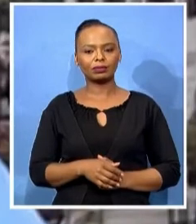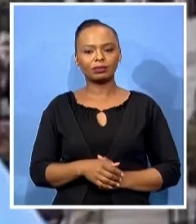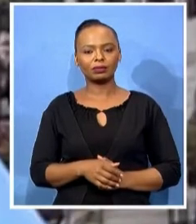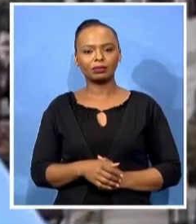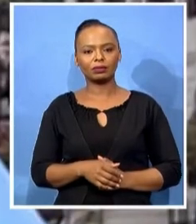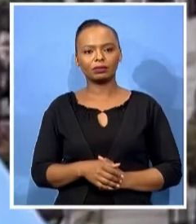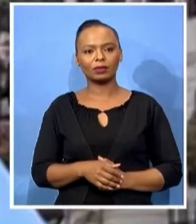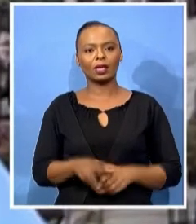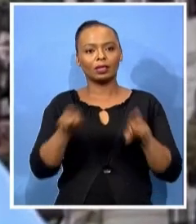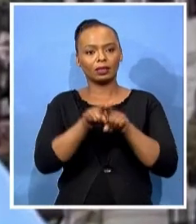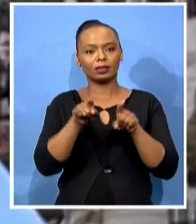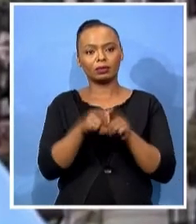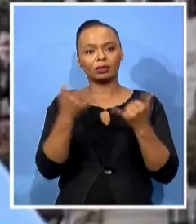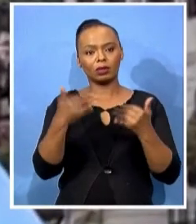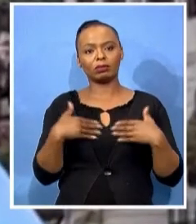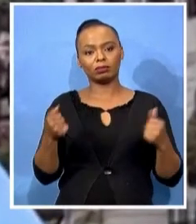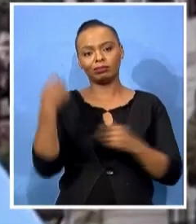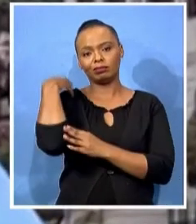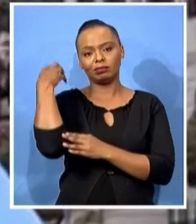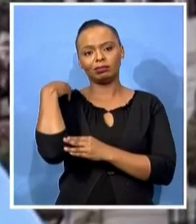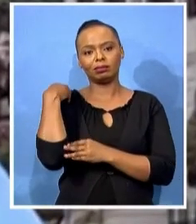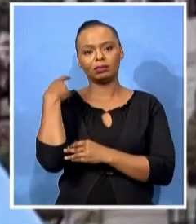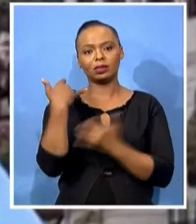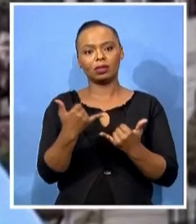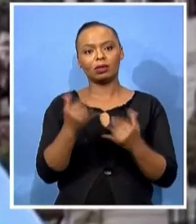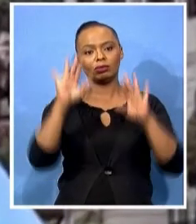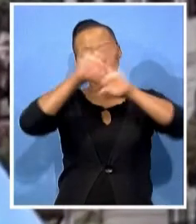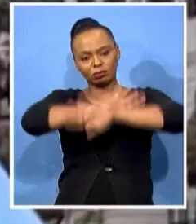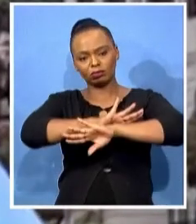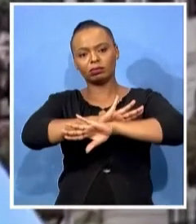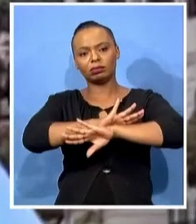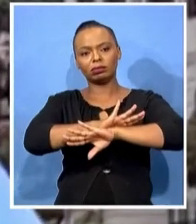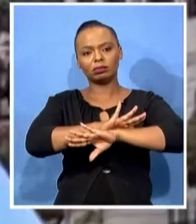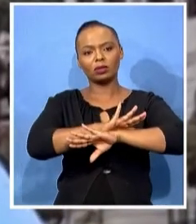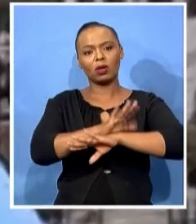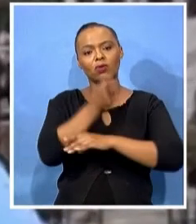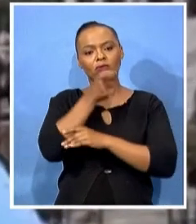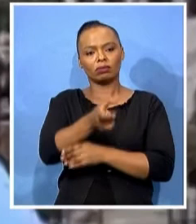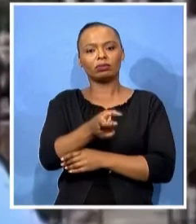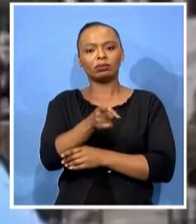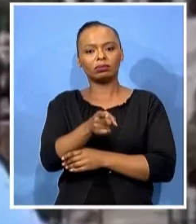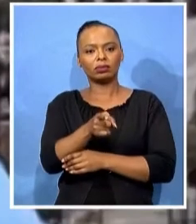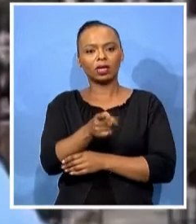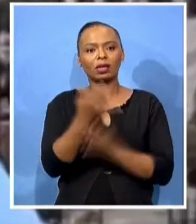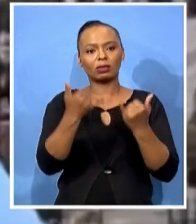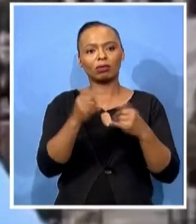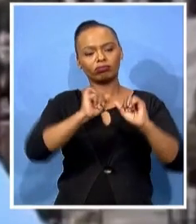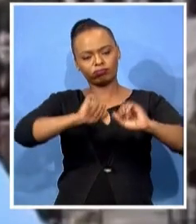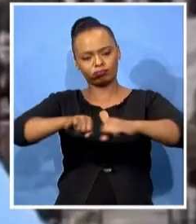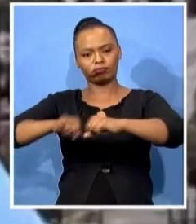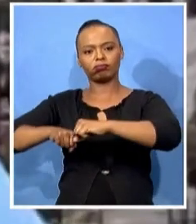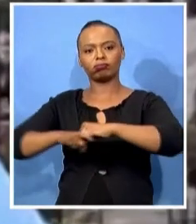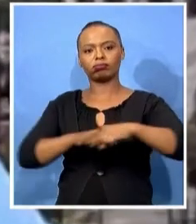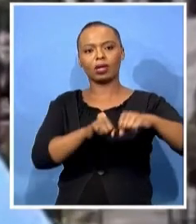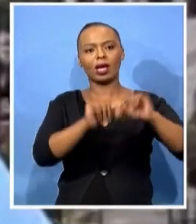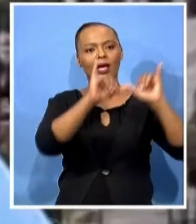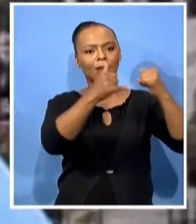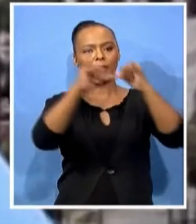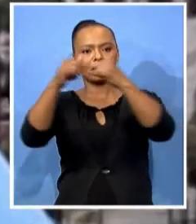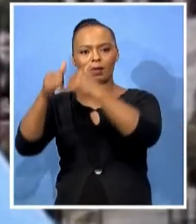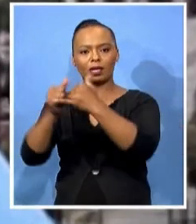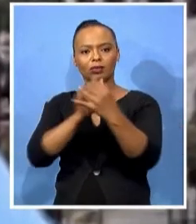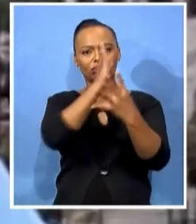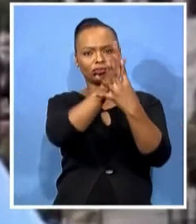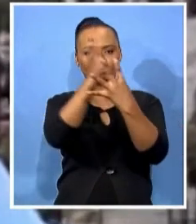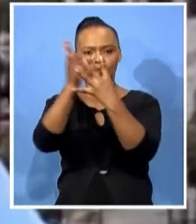an undue delay in securing bilateral agreements with pharmaceutical companies during a press briefing in which he provided details of the country's